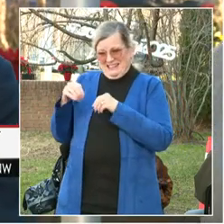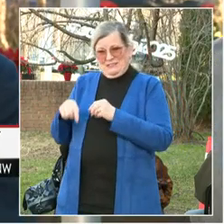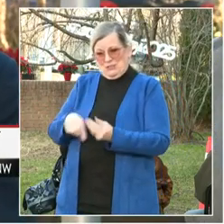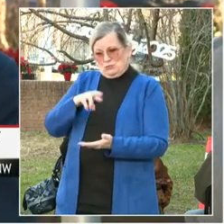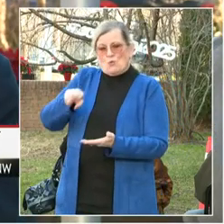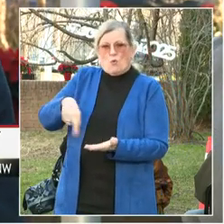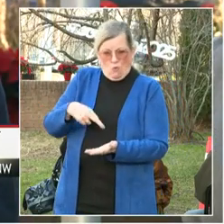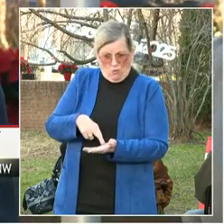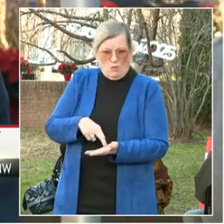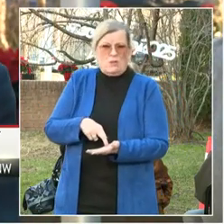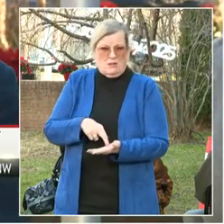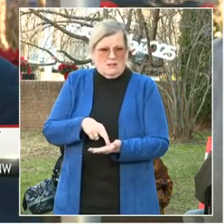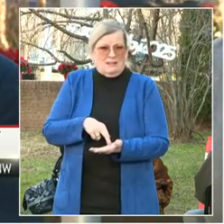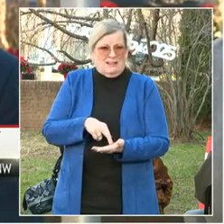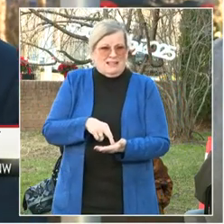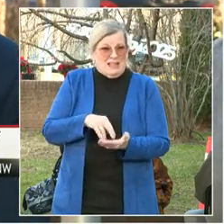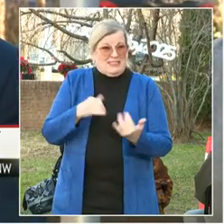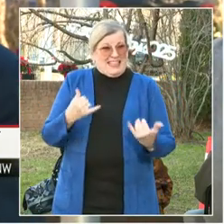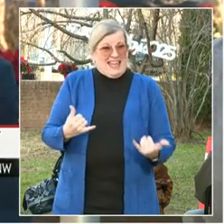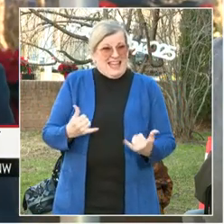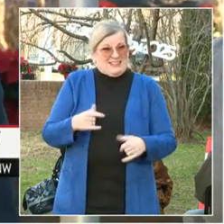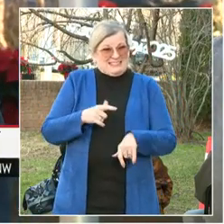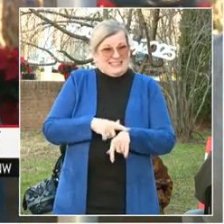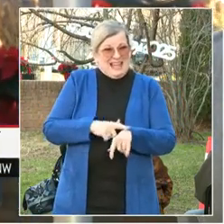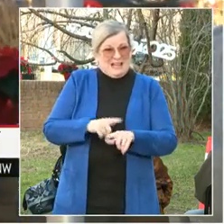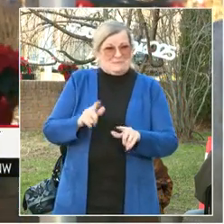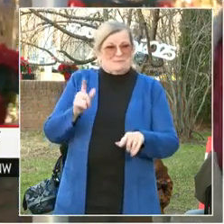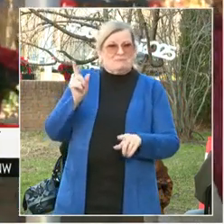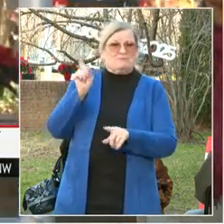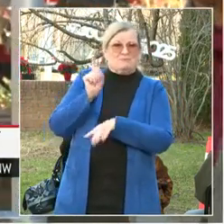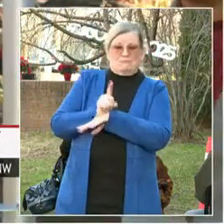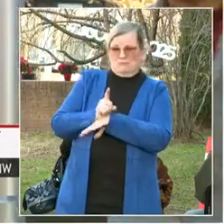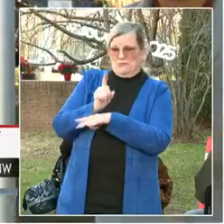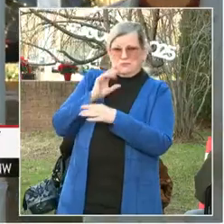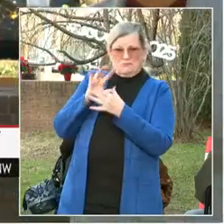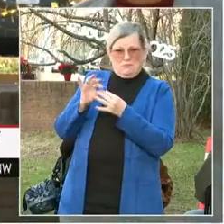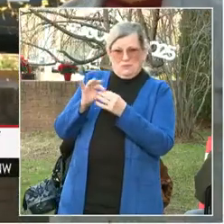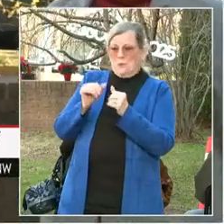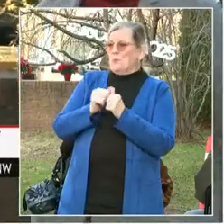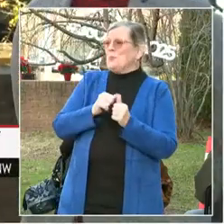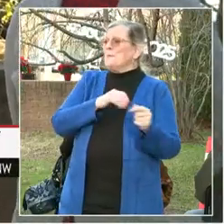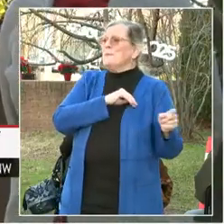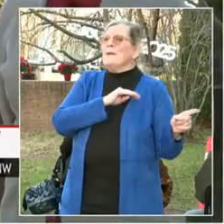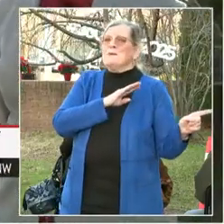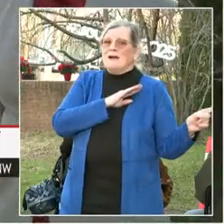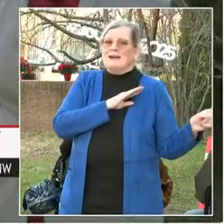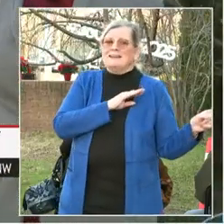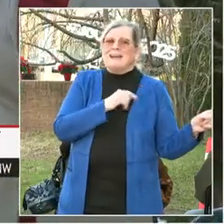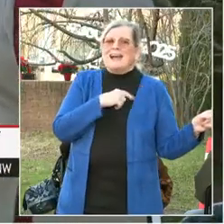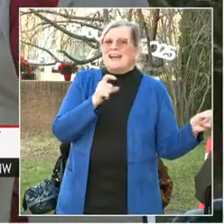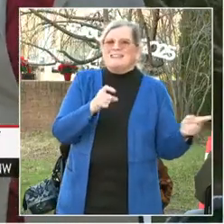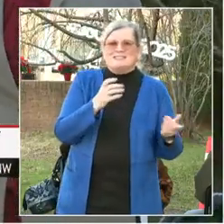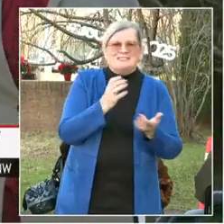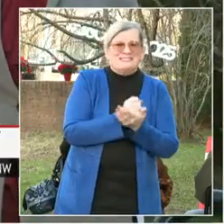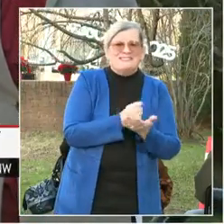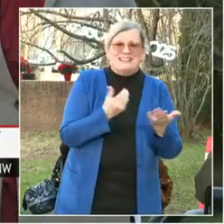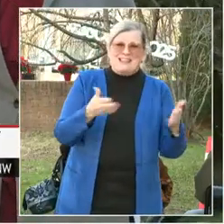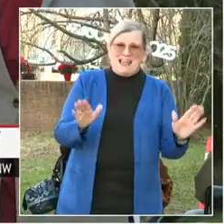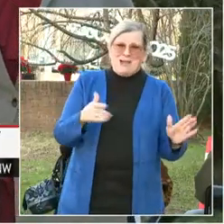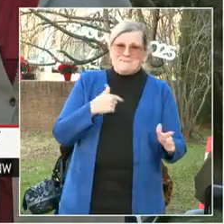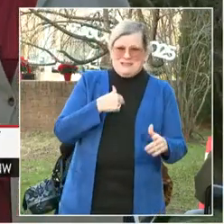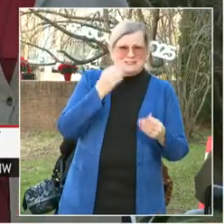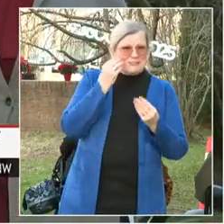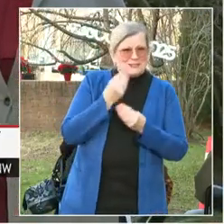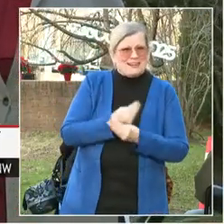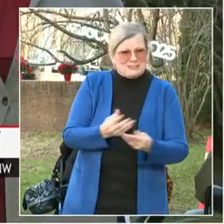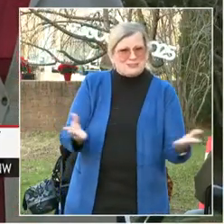at the podium with my mayor, I must ask for your indulgence for a brief thank you moment. It has been the honor of a lifetime to serve in this role, and I would